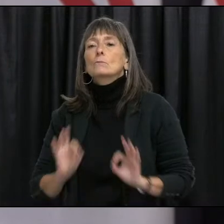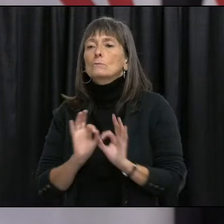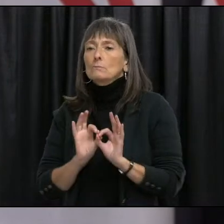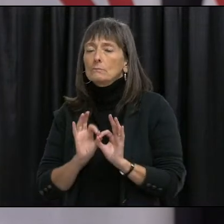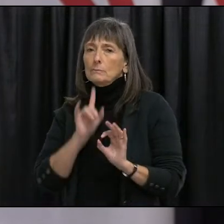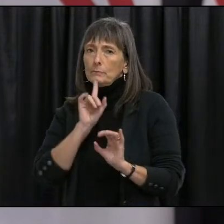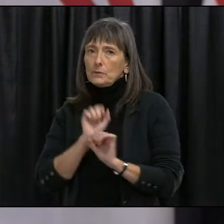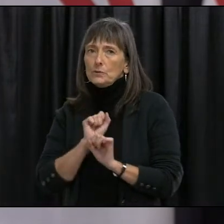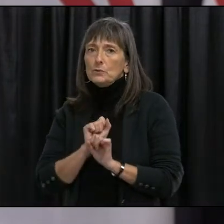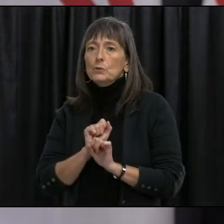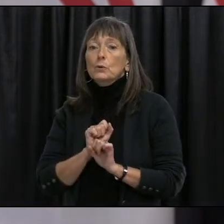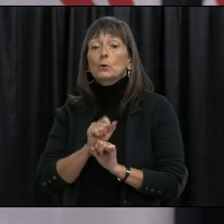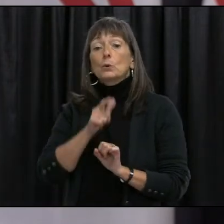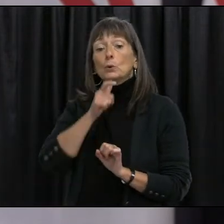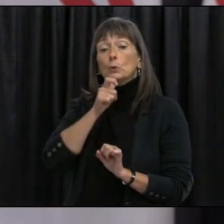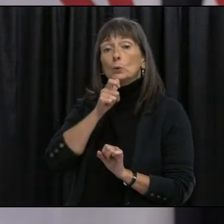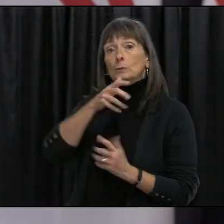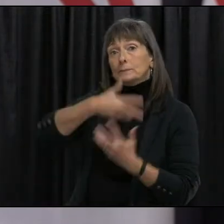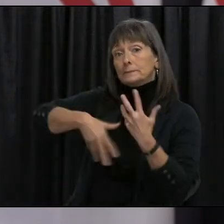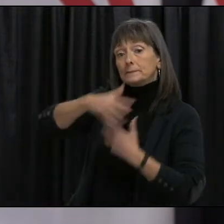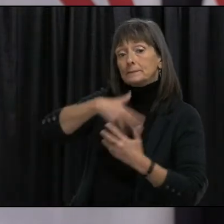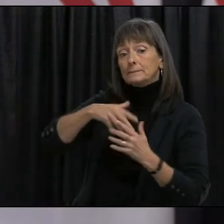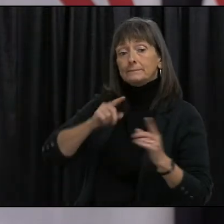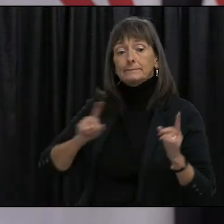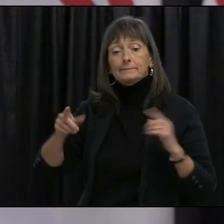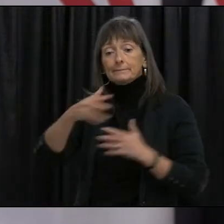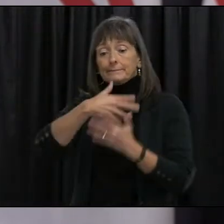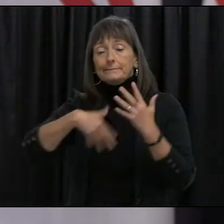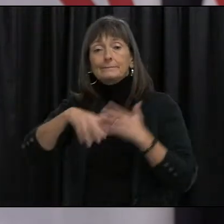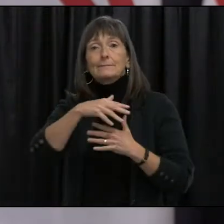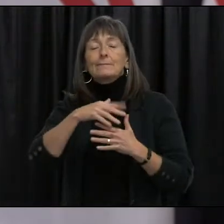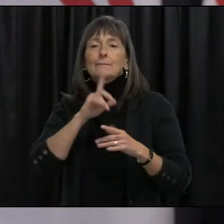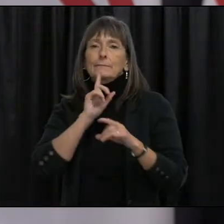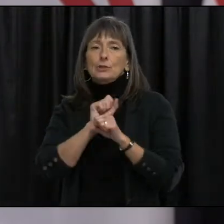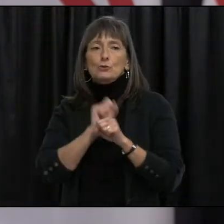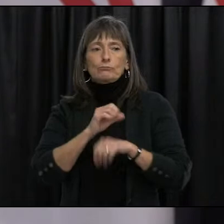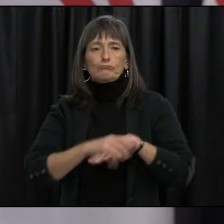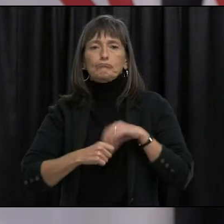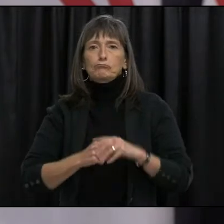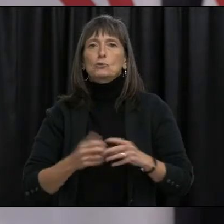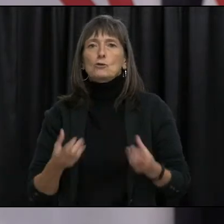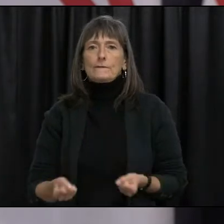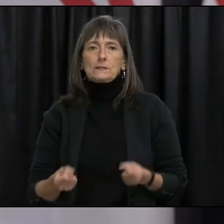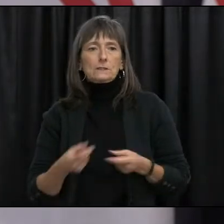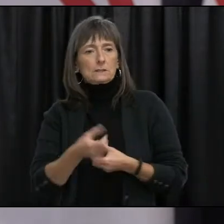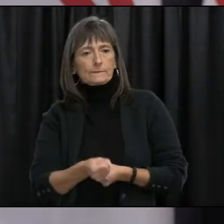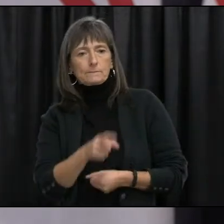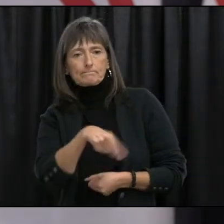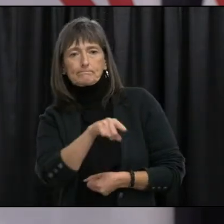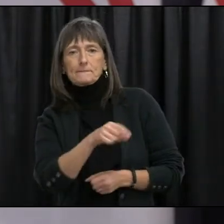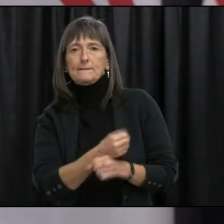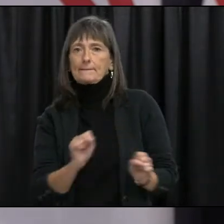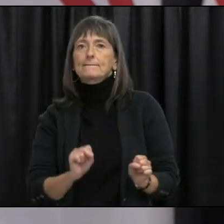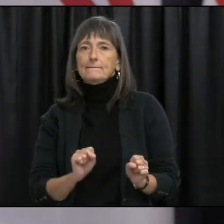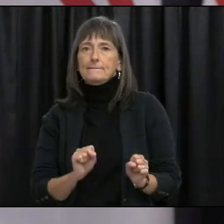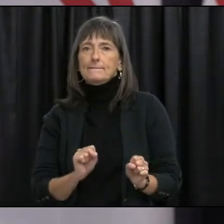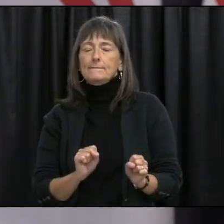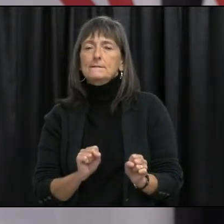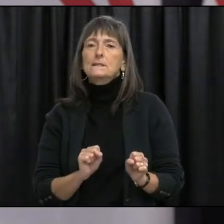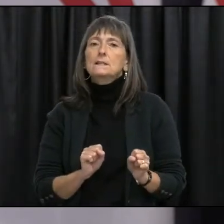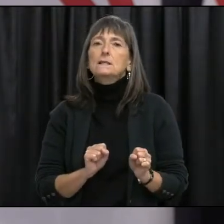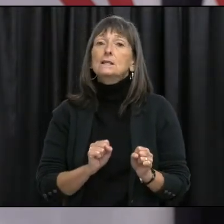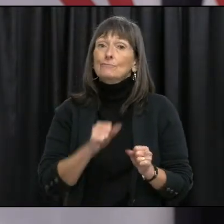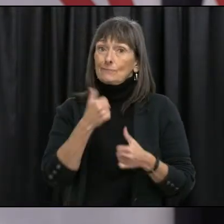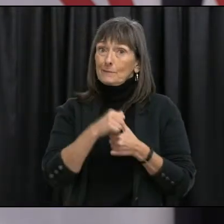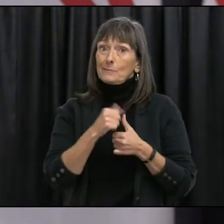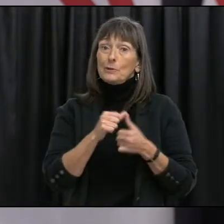sure that the people who were mixing with them, you felt comfortable. We've had that matrix of people,